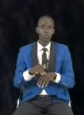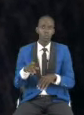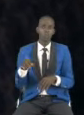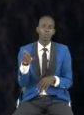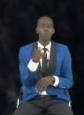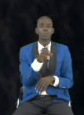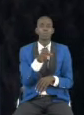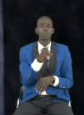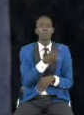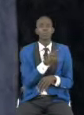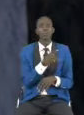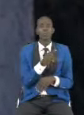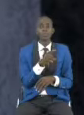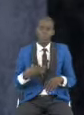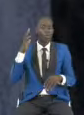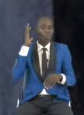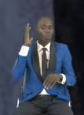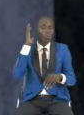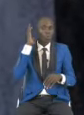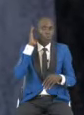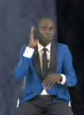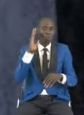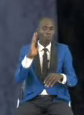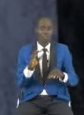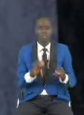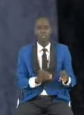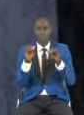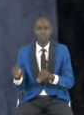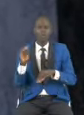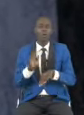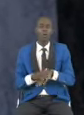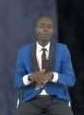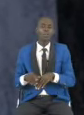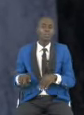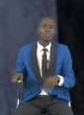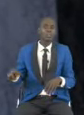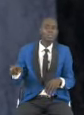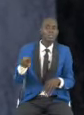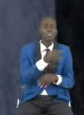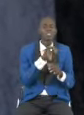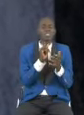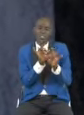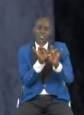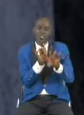he will lay them upon them that hate thee.